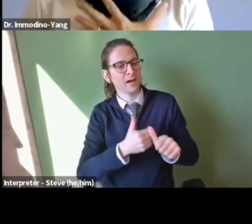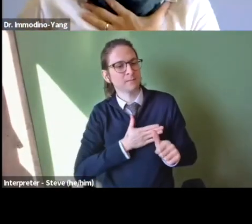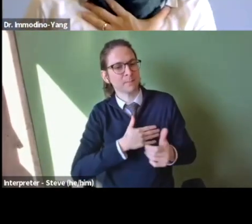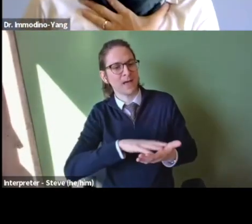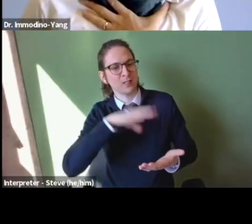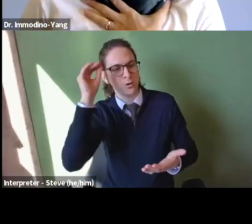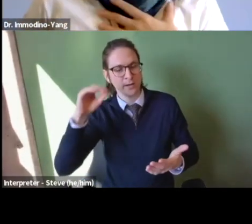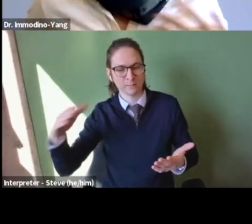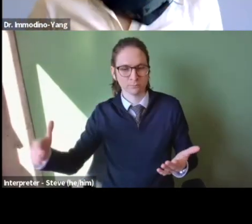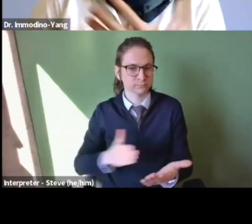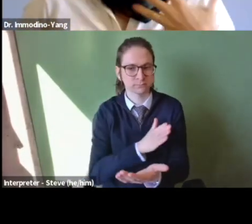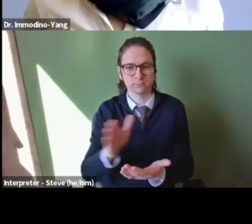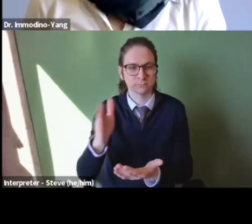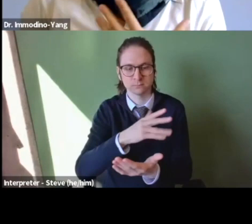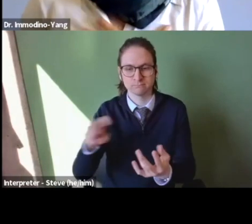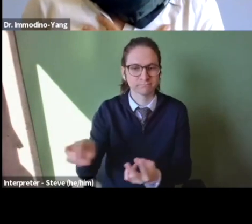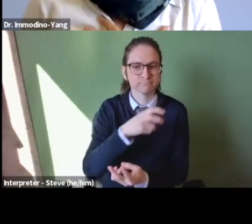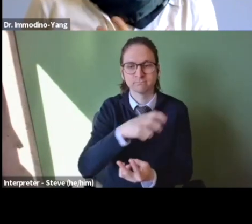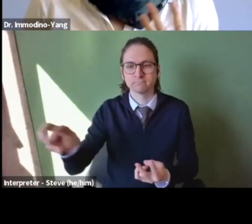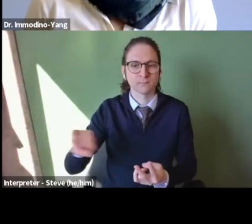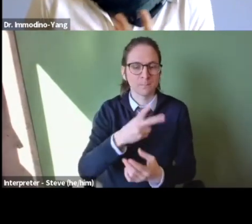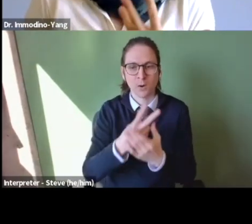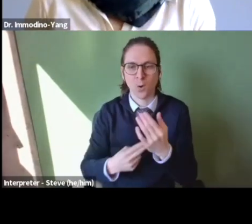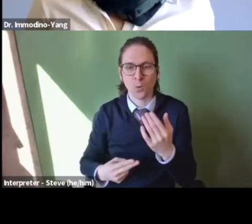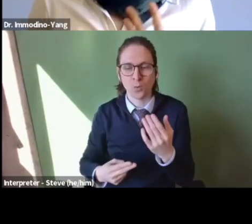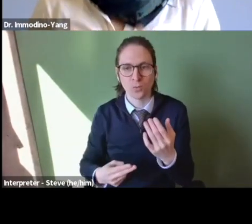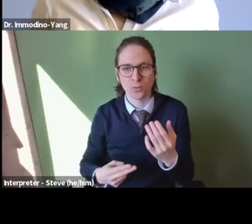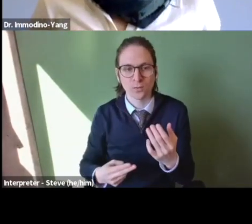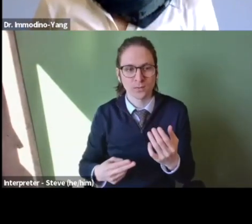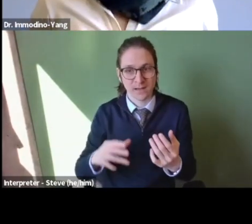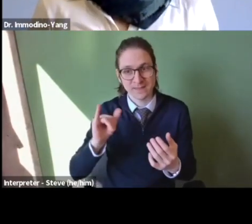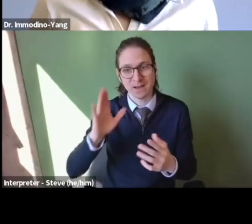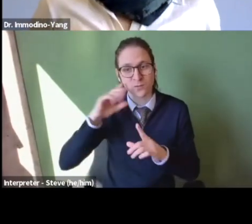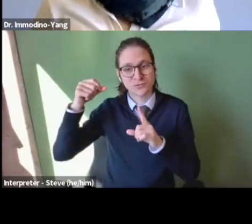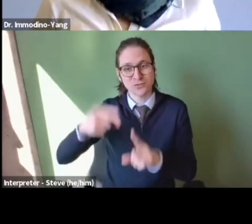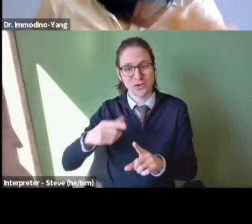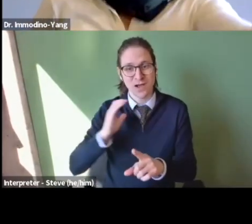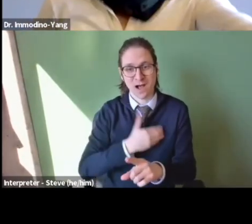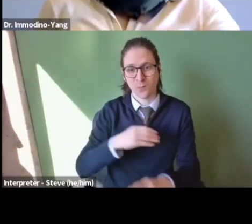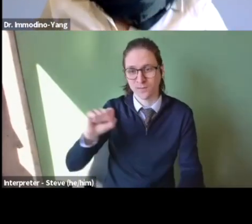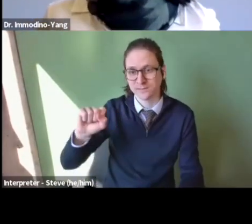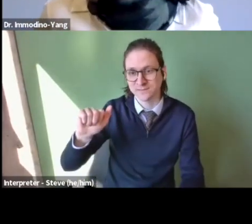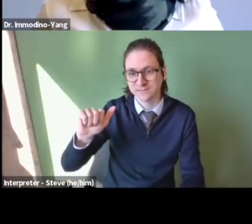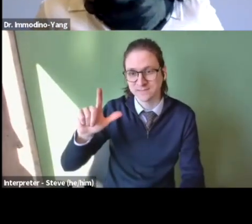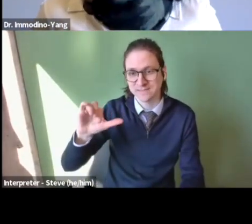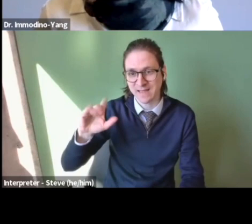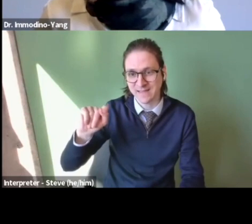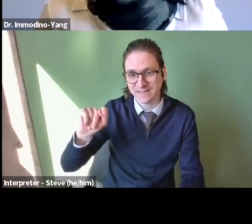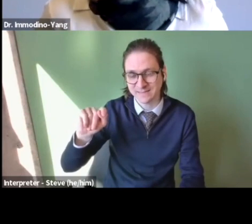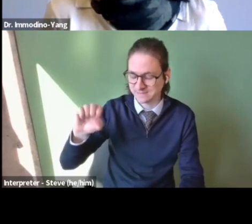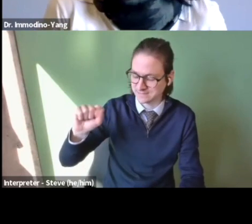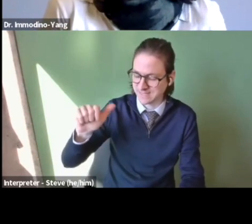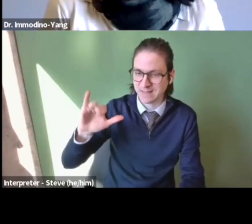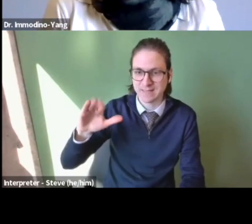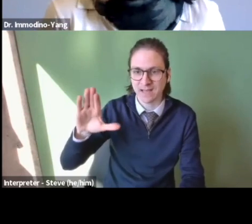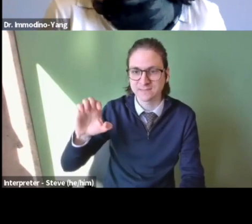that's tickling up those salience networks that are actually the physiological feeling of me that you saw in the early data.